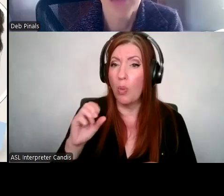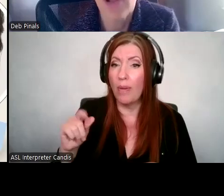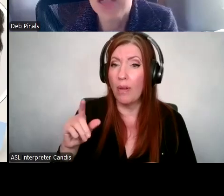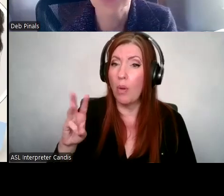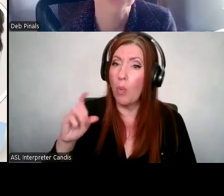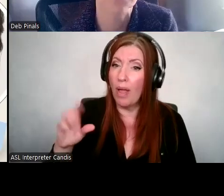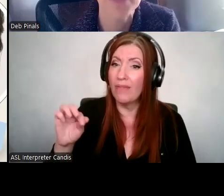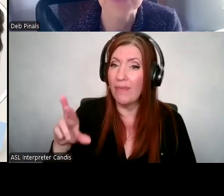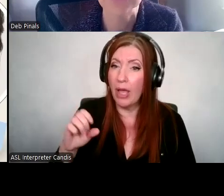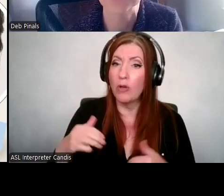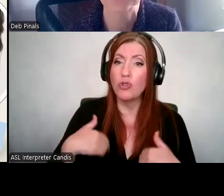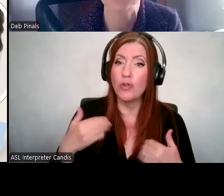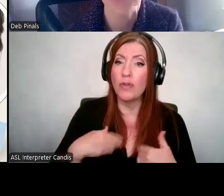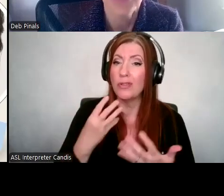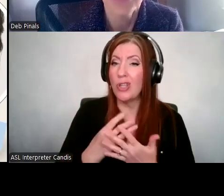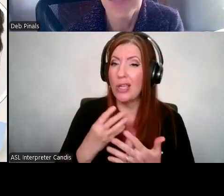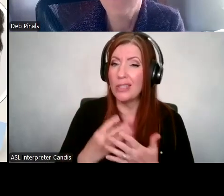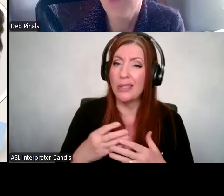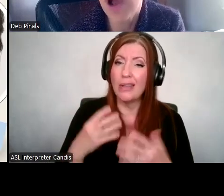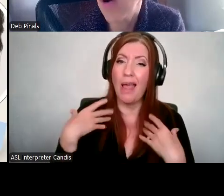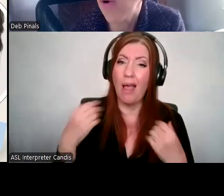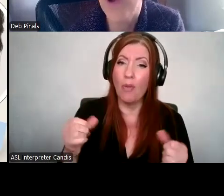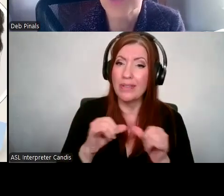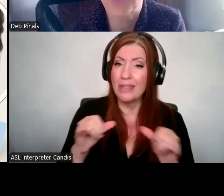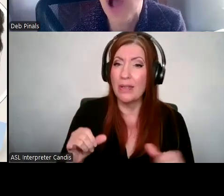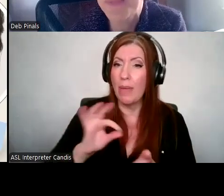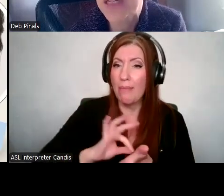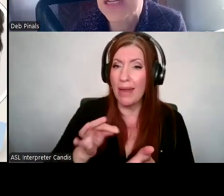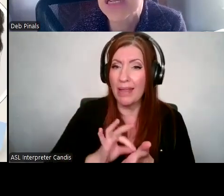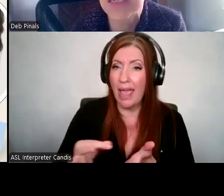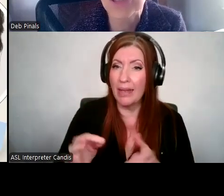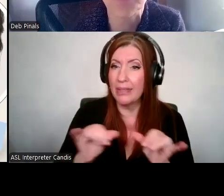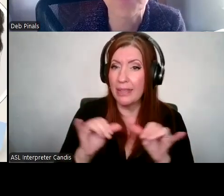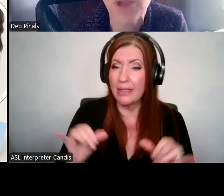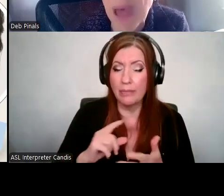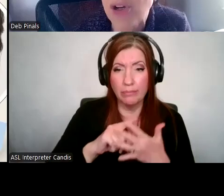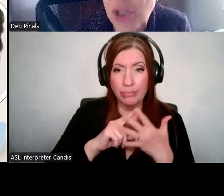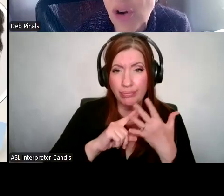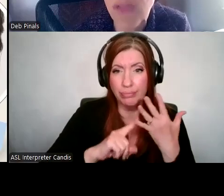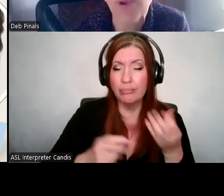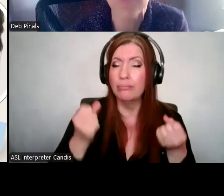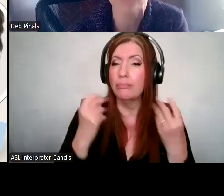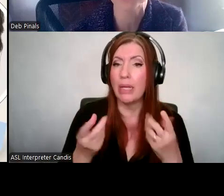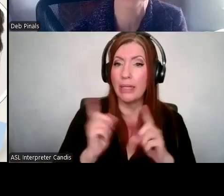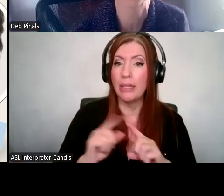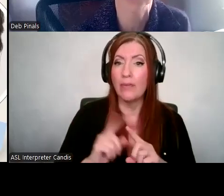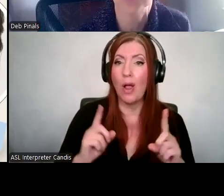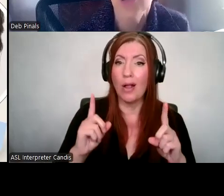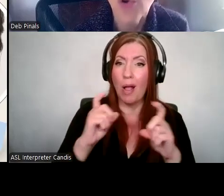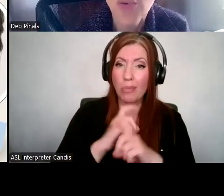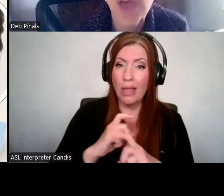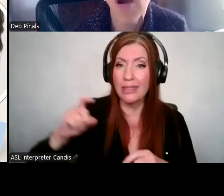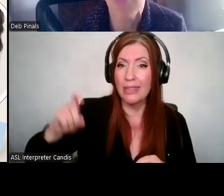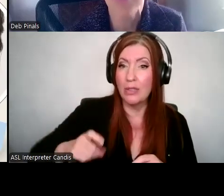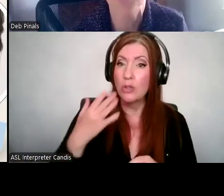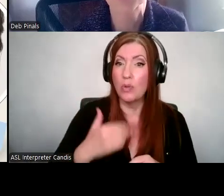the behavioral health system, Medicaid systems, can have a whole range of complex needs. And to better serve them, we have to really understand